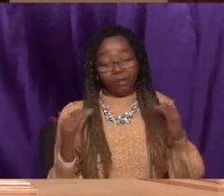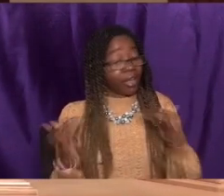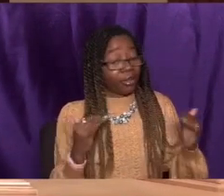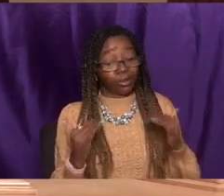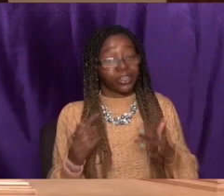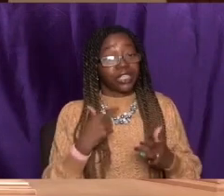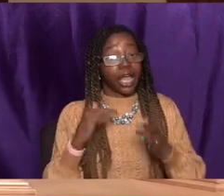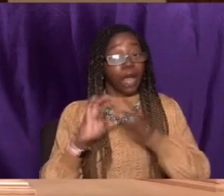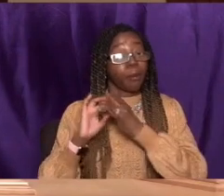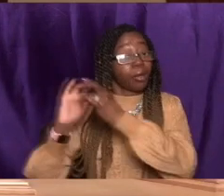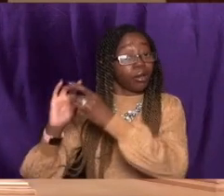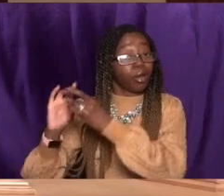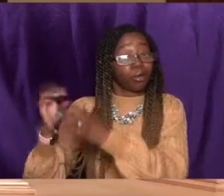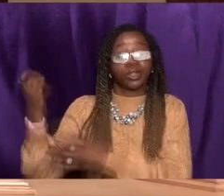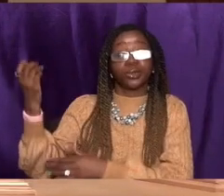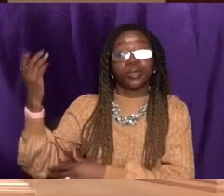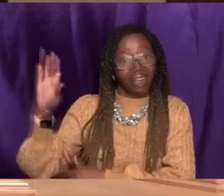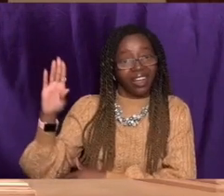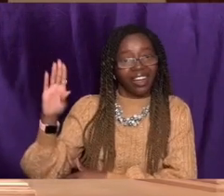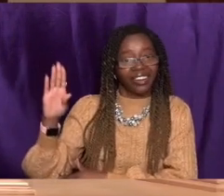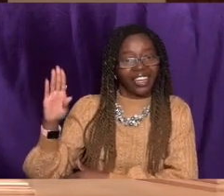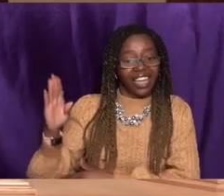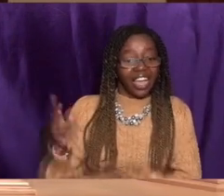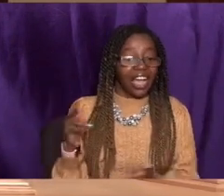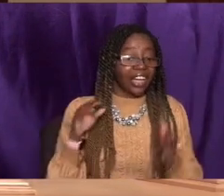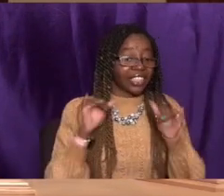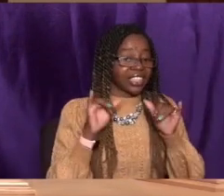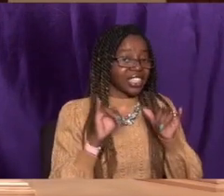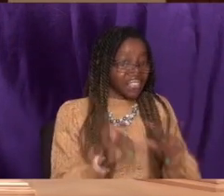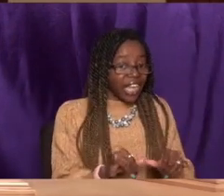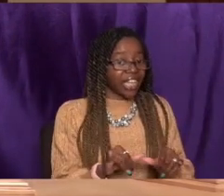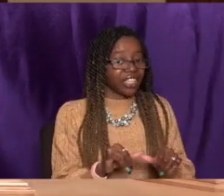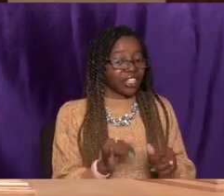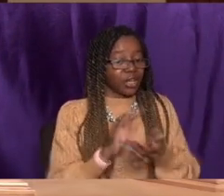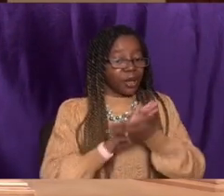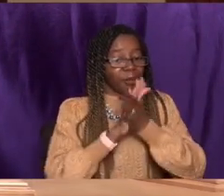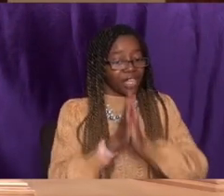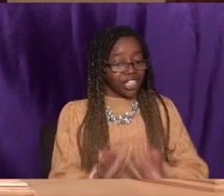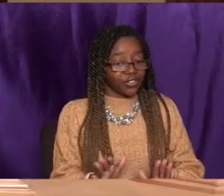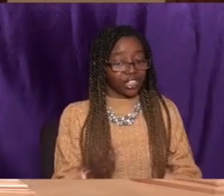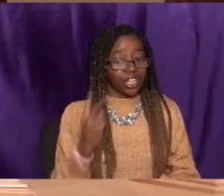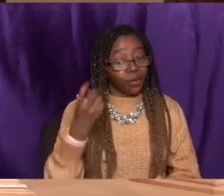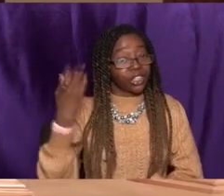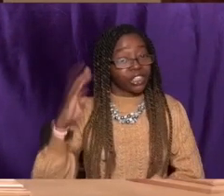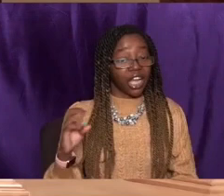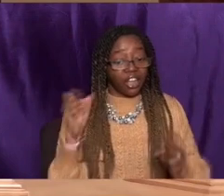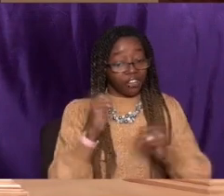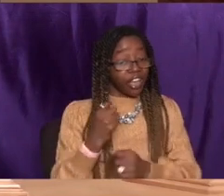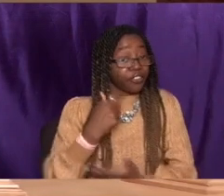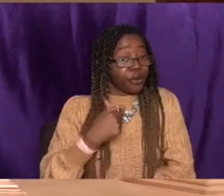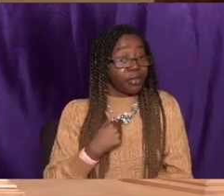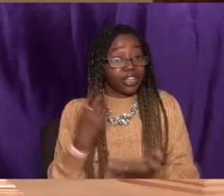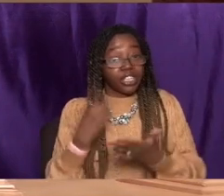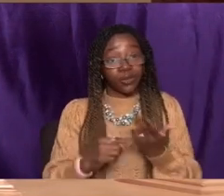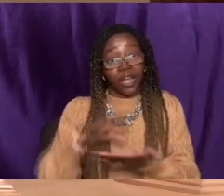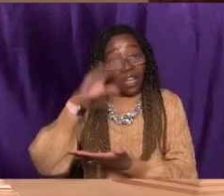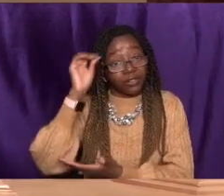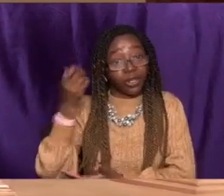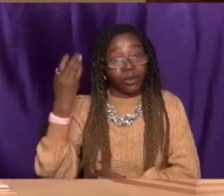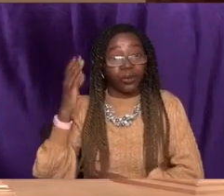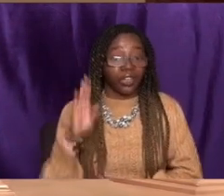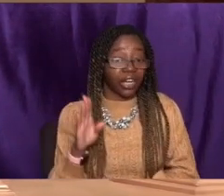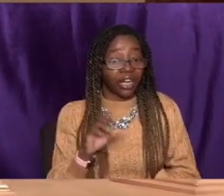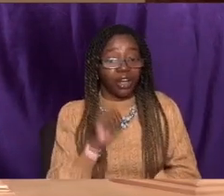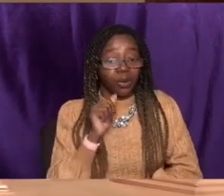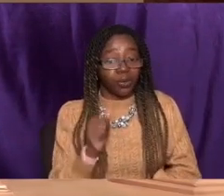I belong to him. I can stand still and watch God fight my battles because here's what I've learned. God won't get in the